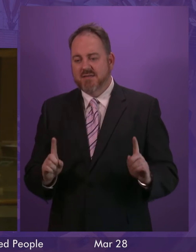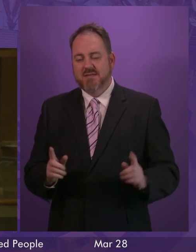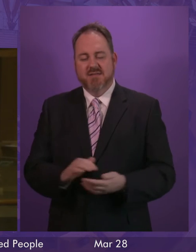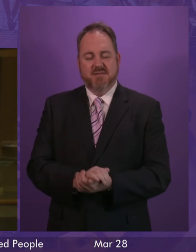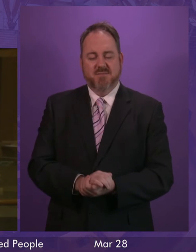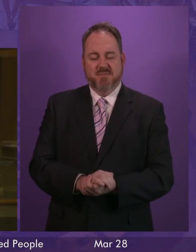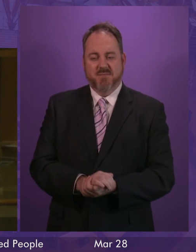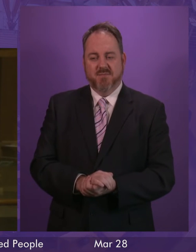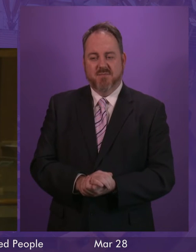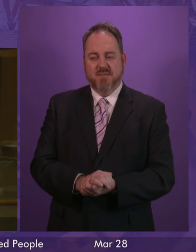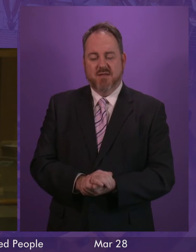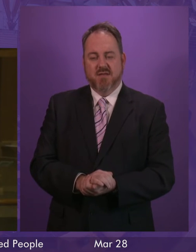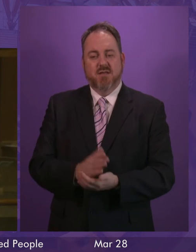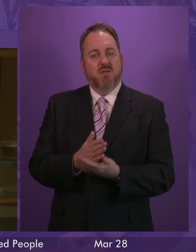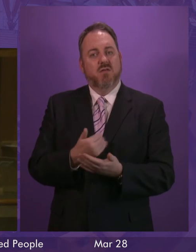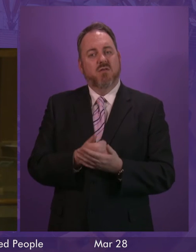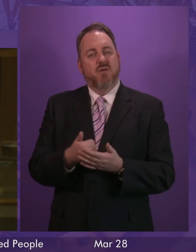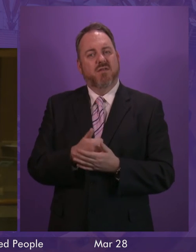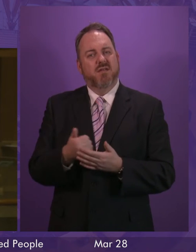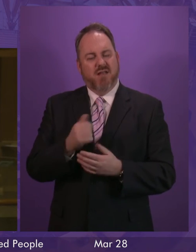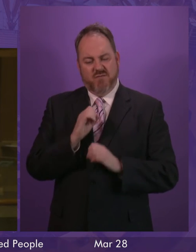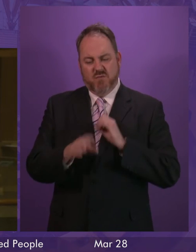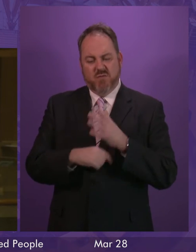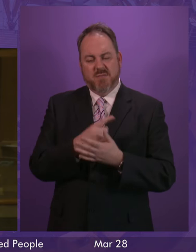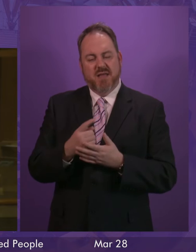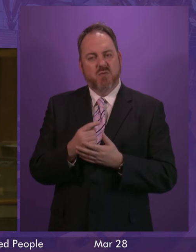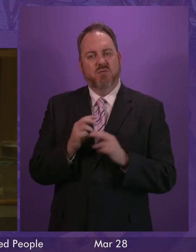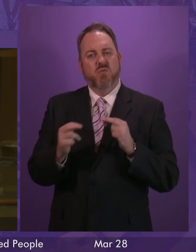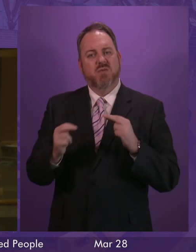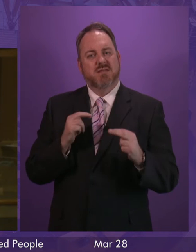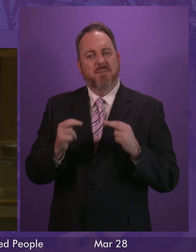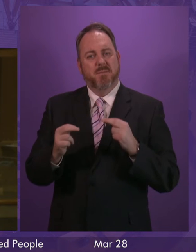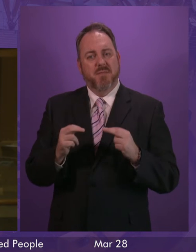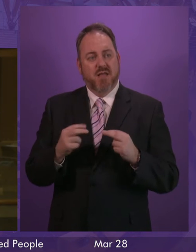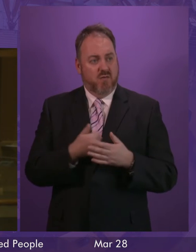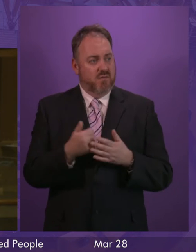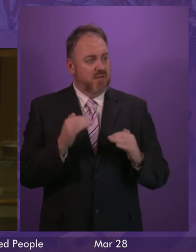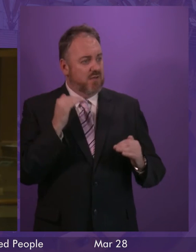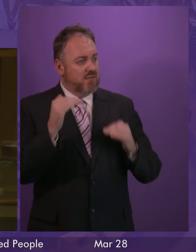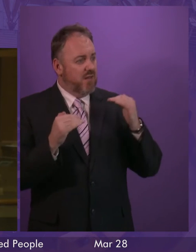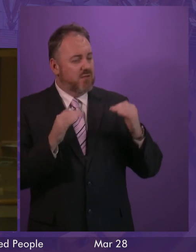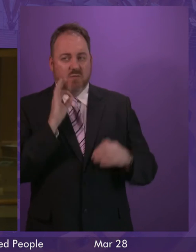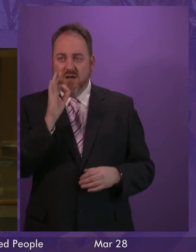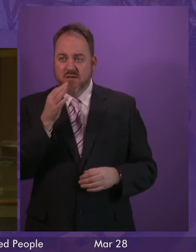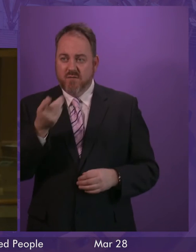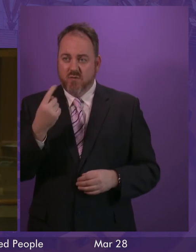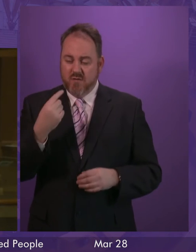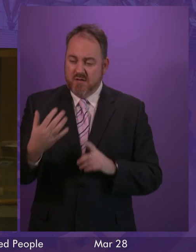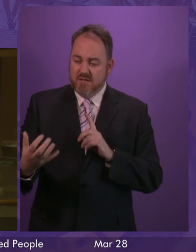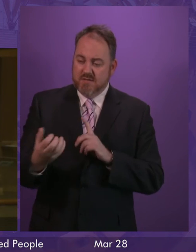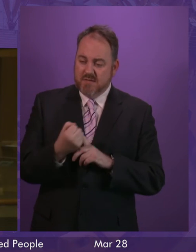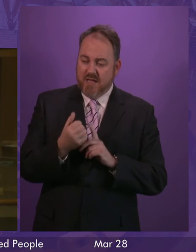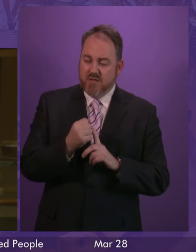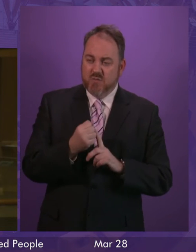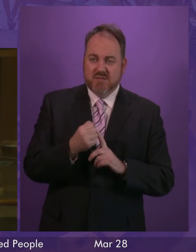often and regularly in relation to autism in this parliament. And it still remains the case that adults who seek an autism diagnosis are